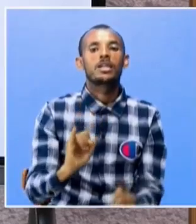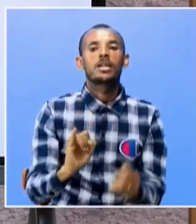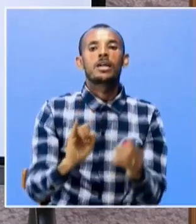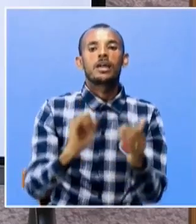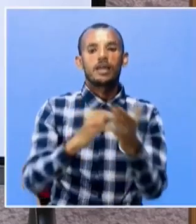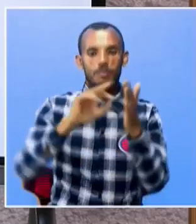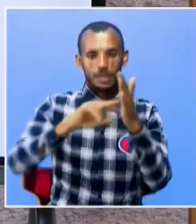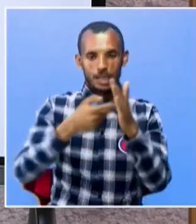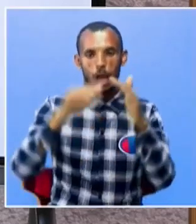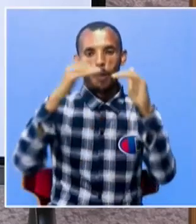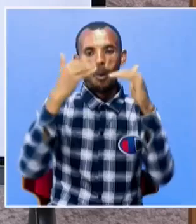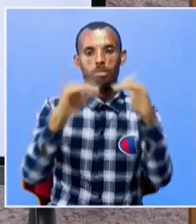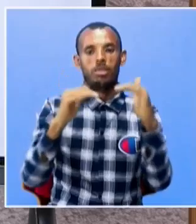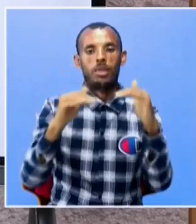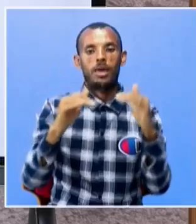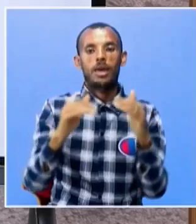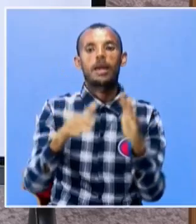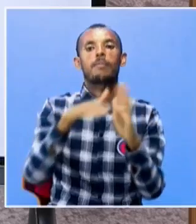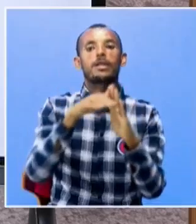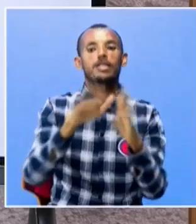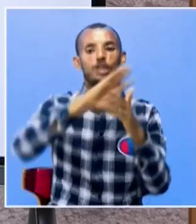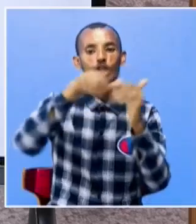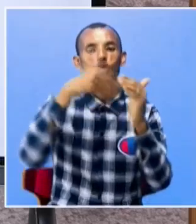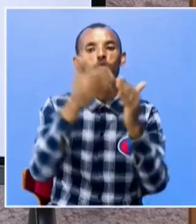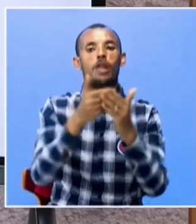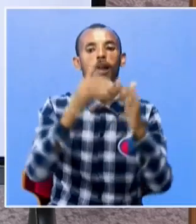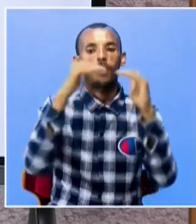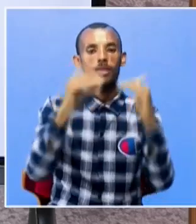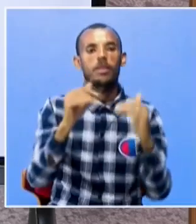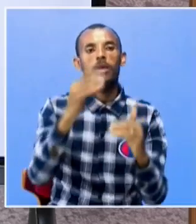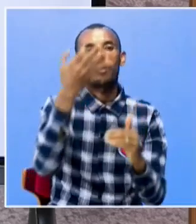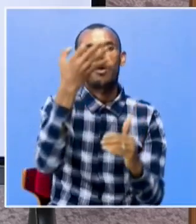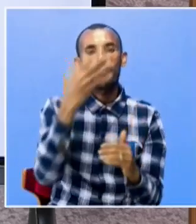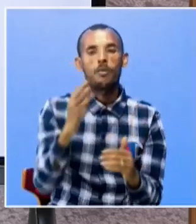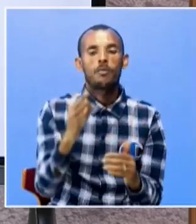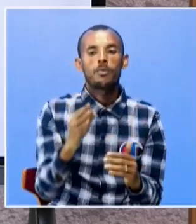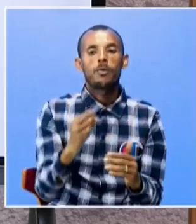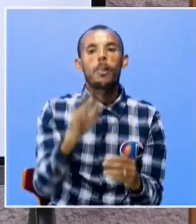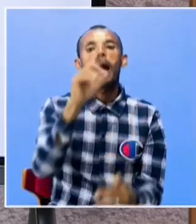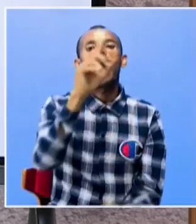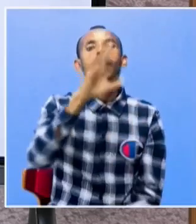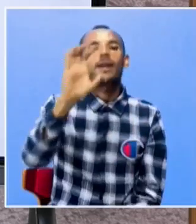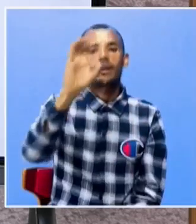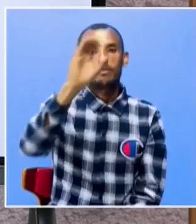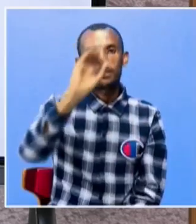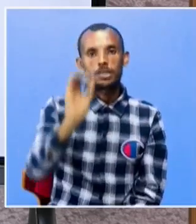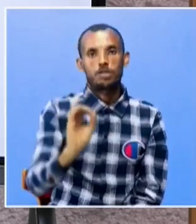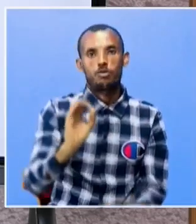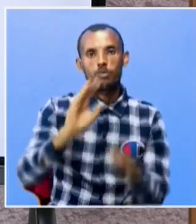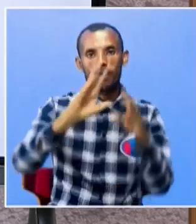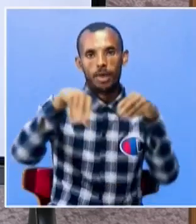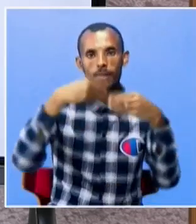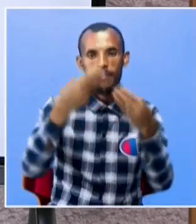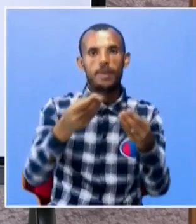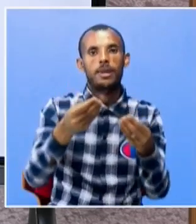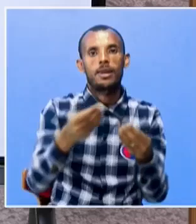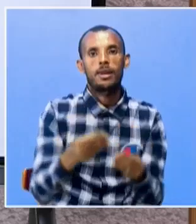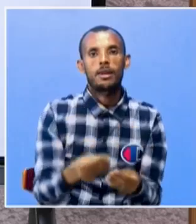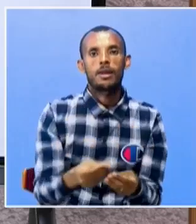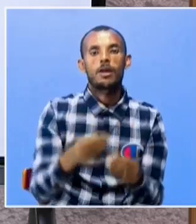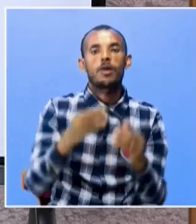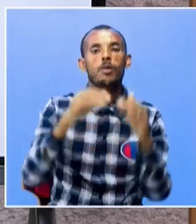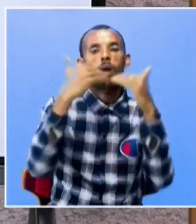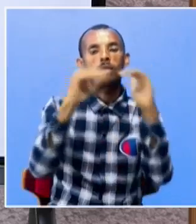quantity, it represents a total quantity, or it represents 100% of a given